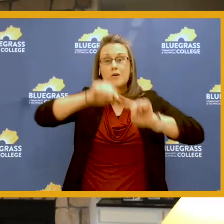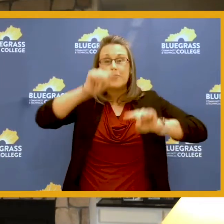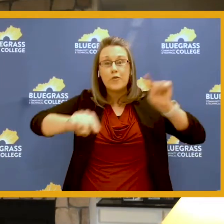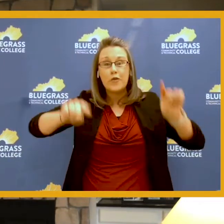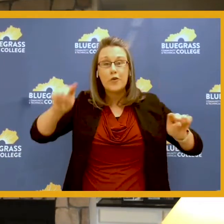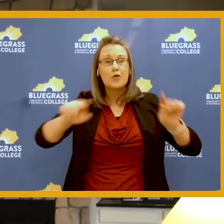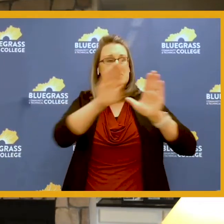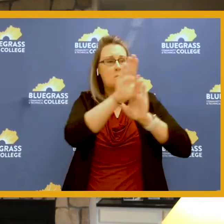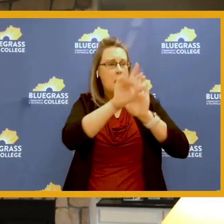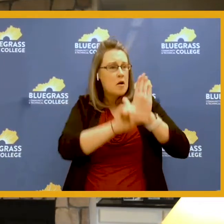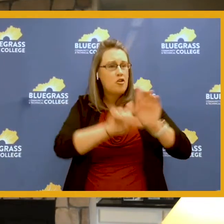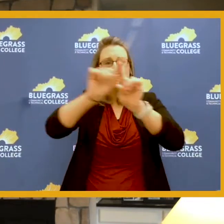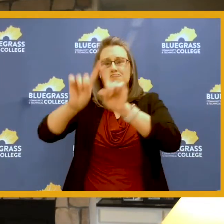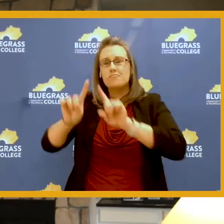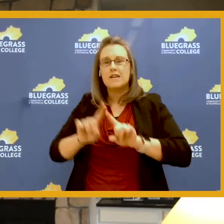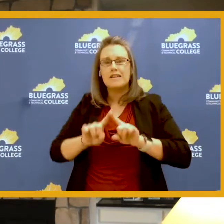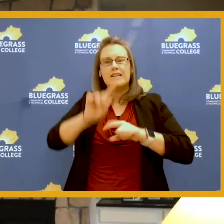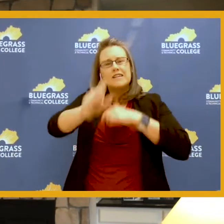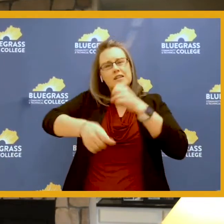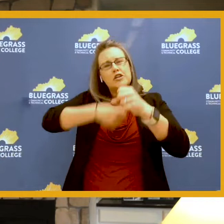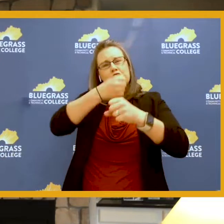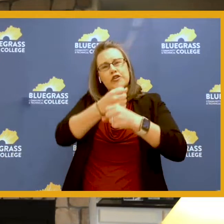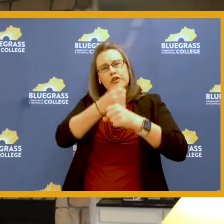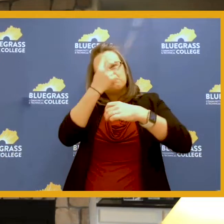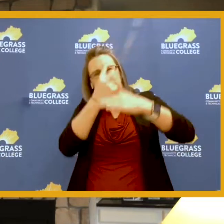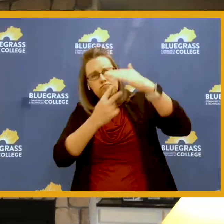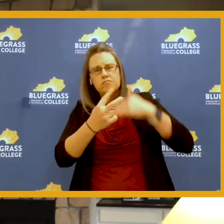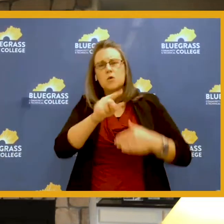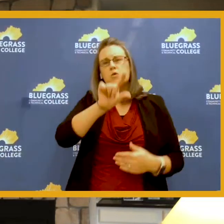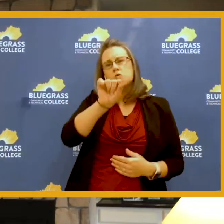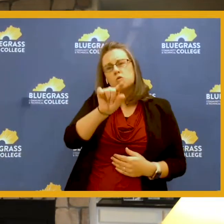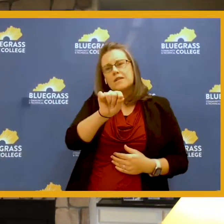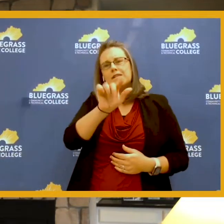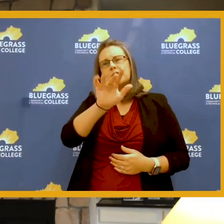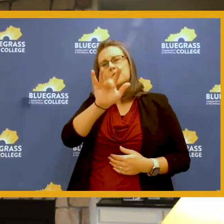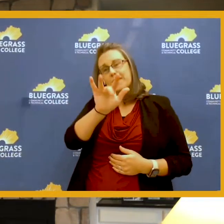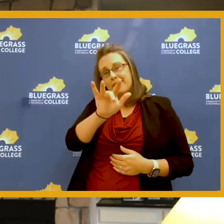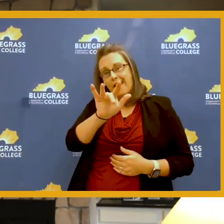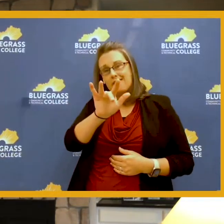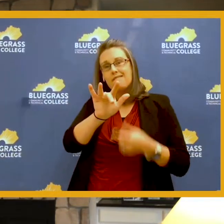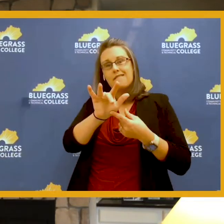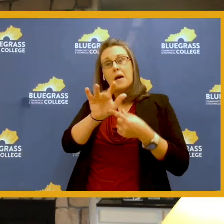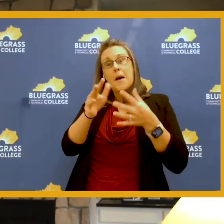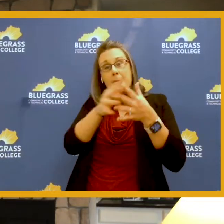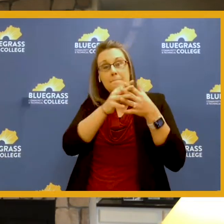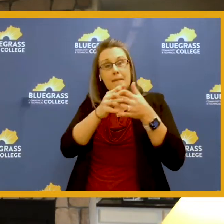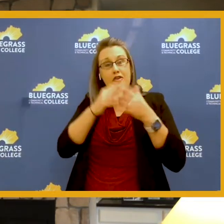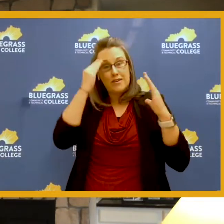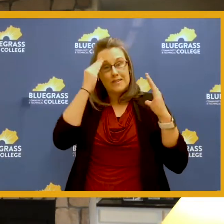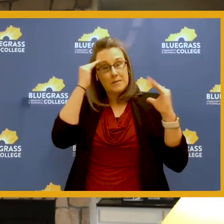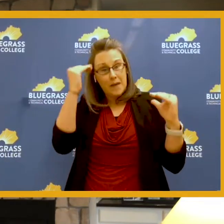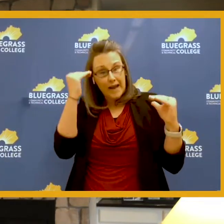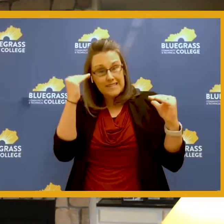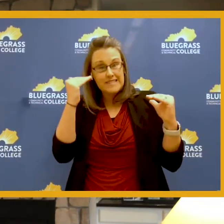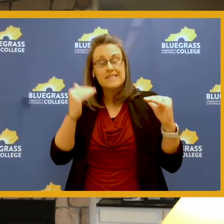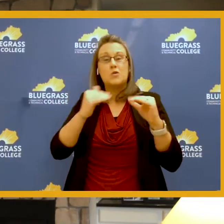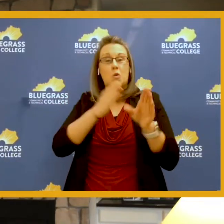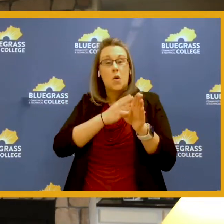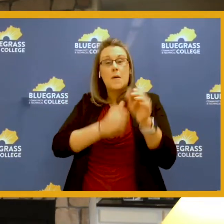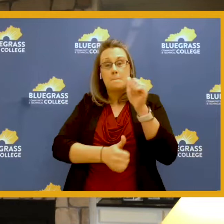year. By the year 2045, America is expected to be a minority-majority